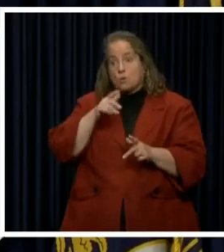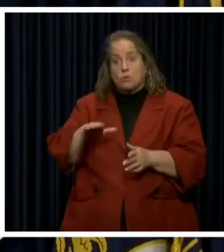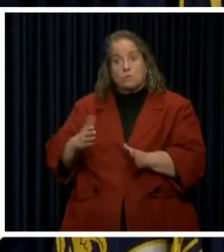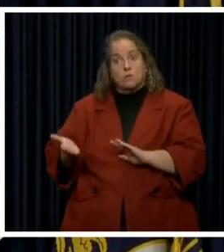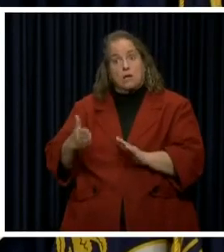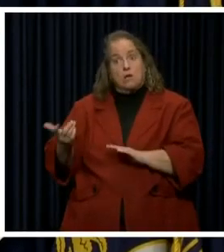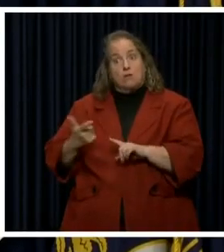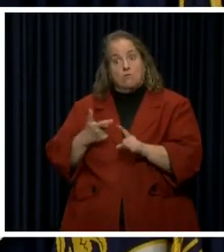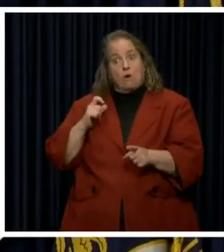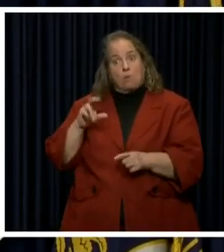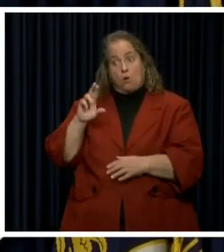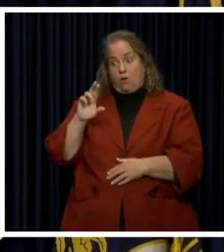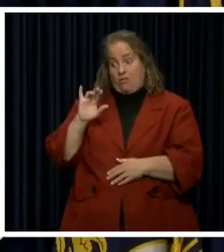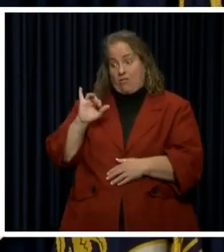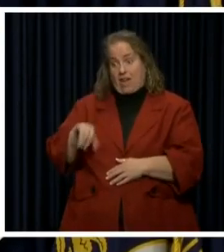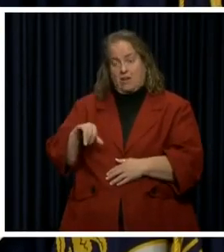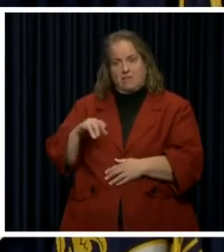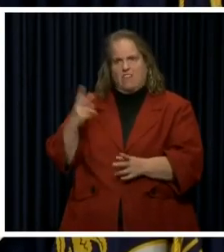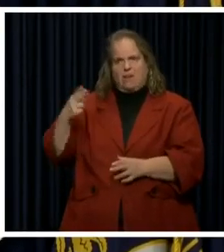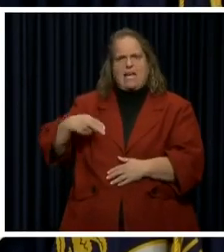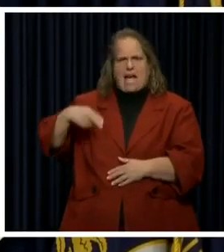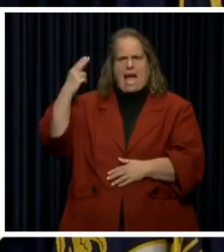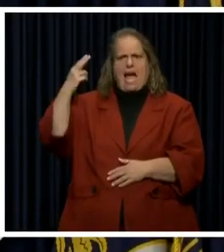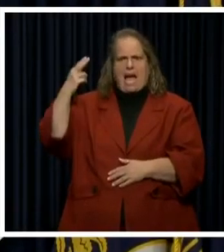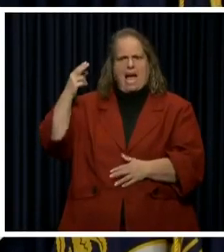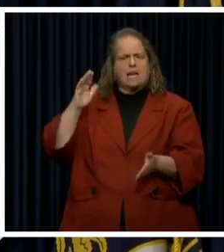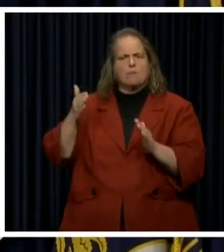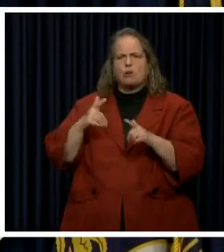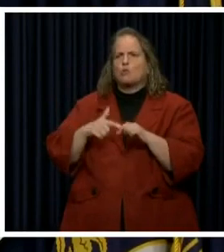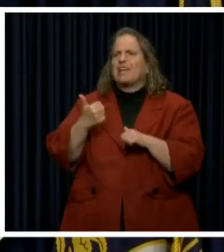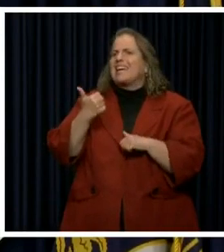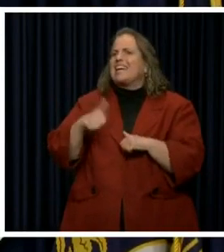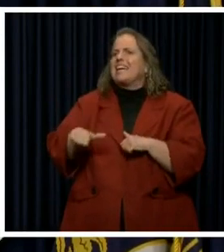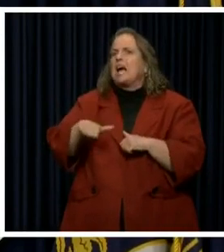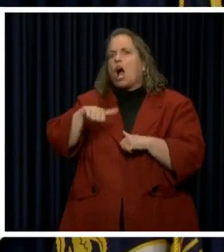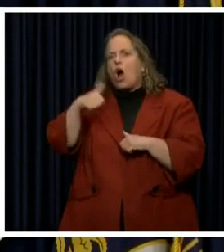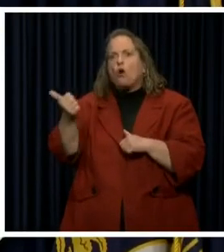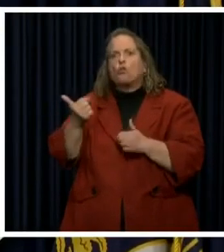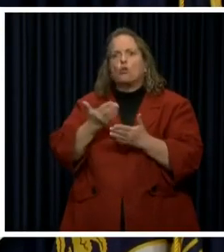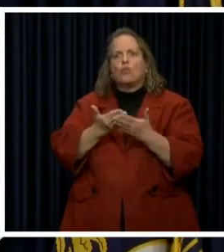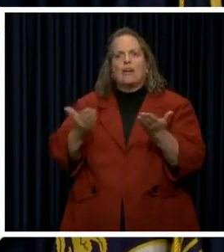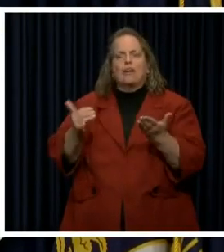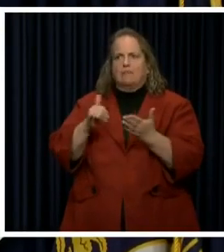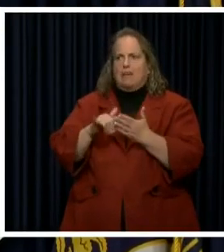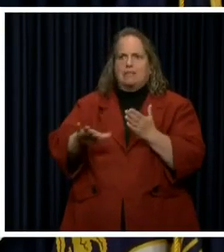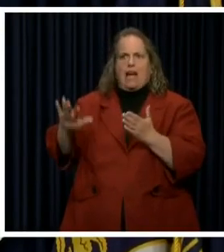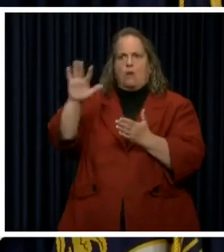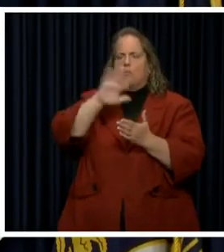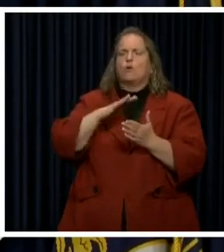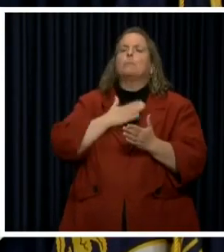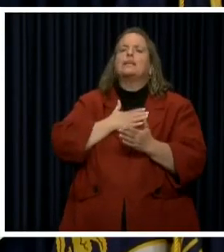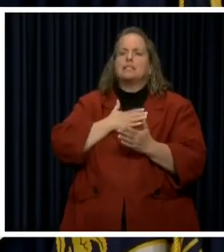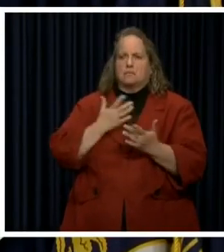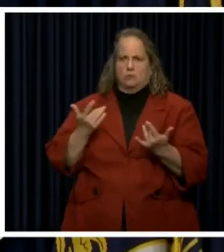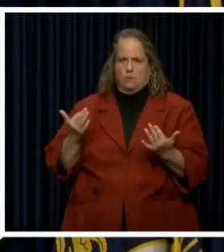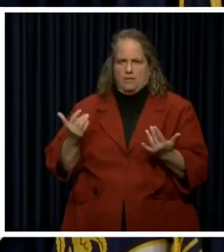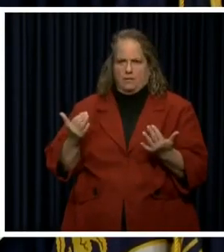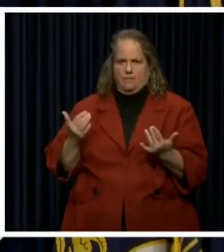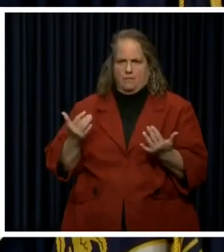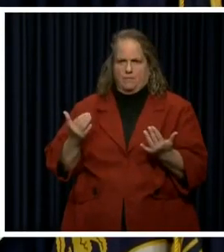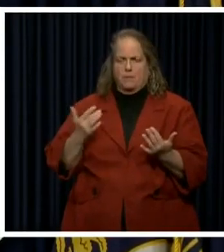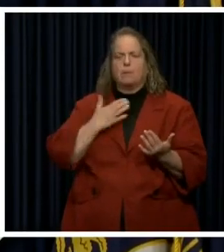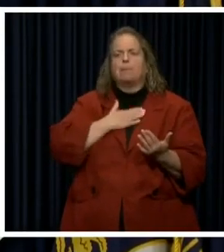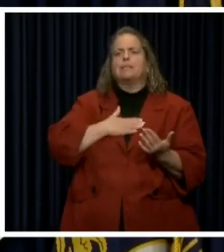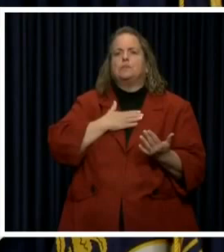is really high compared to just about anything else that is out there. So please wait.